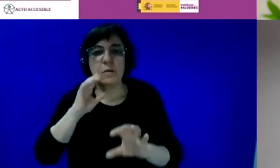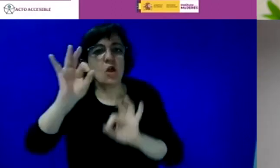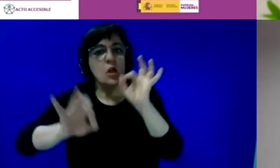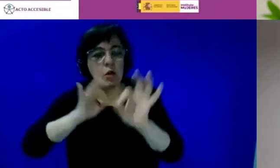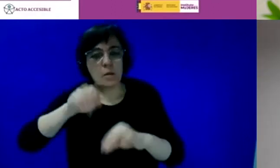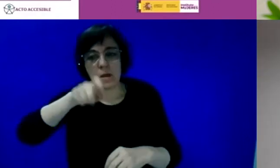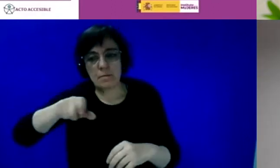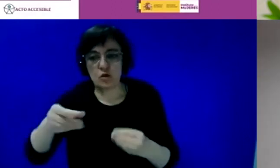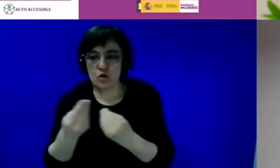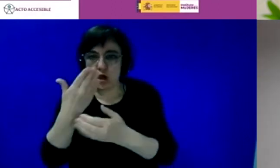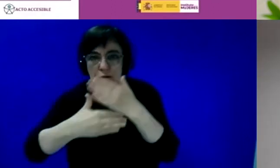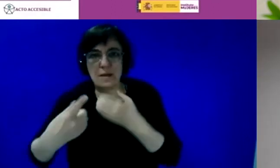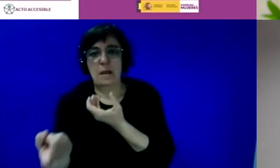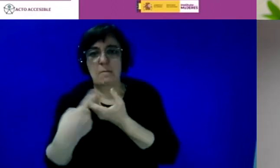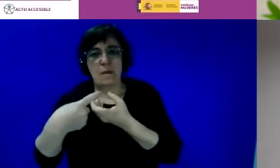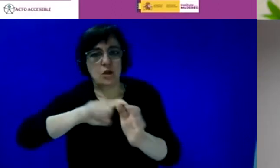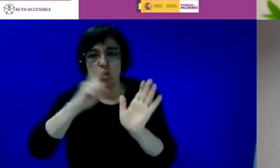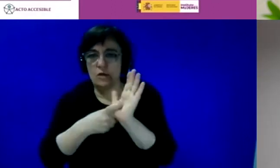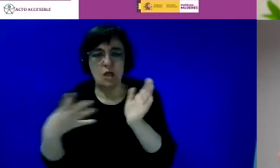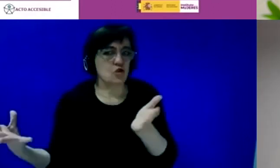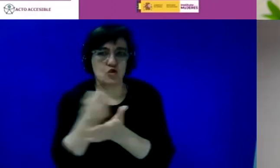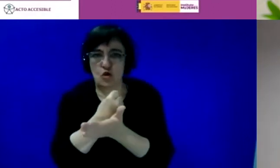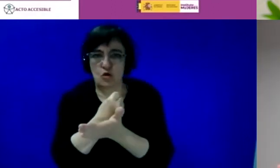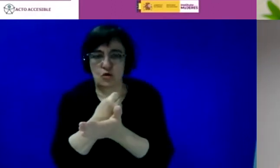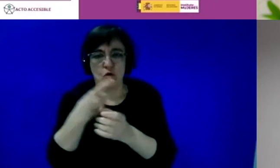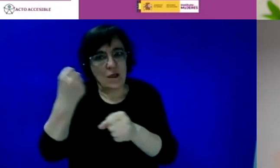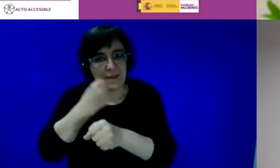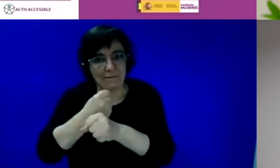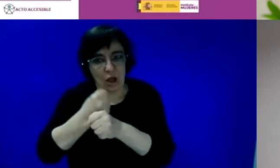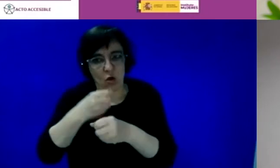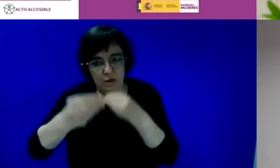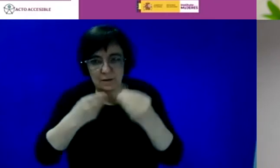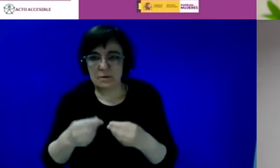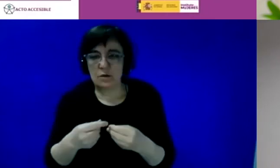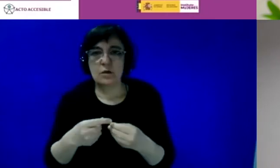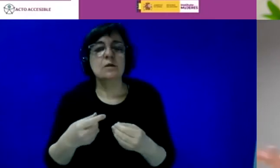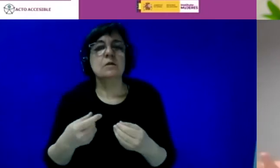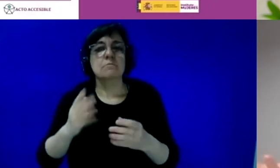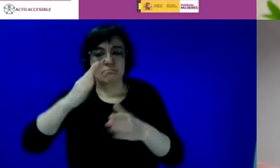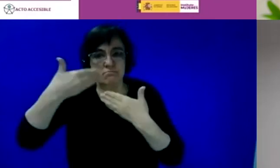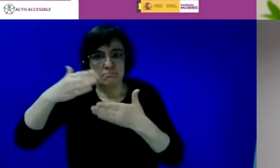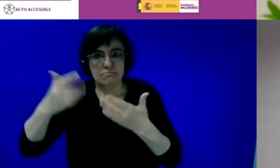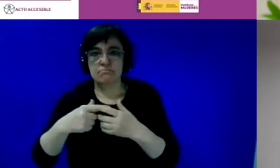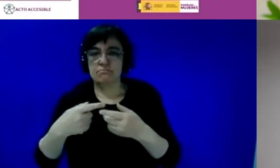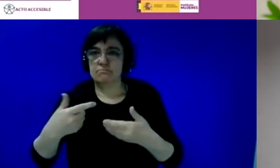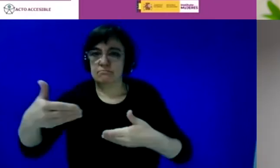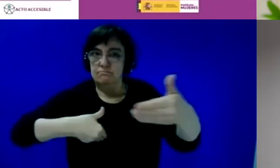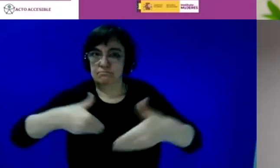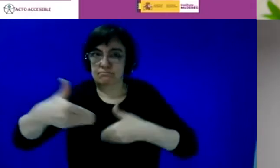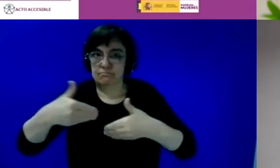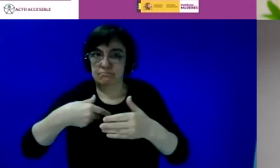So also we are receiving a lot of requests directly for support of people who are en route. We've